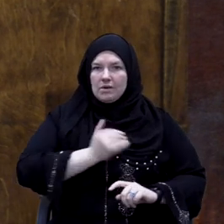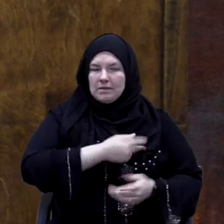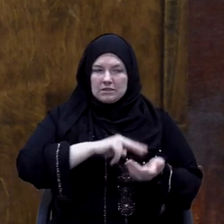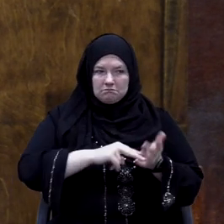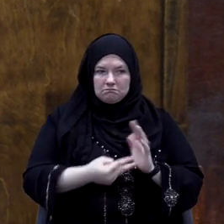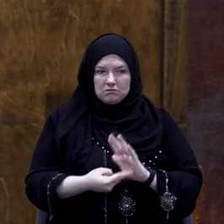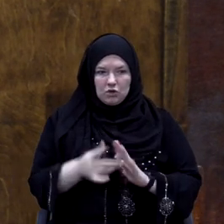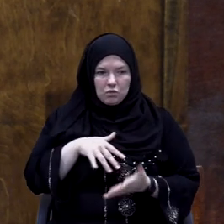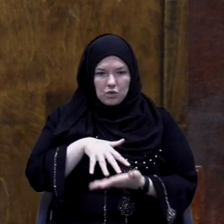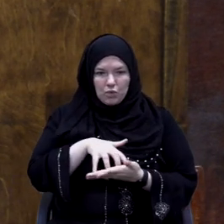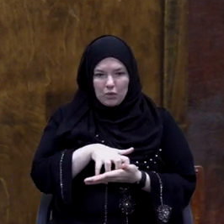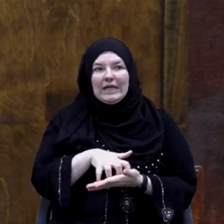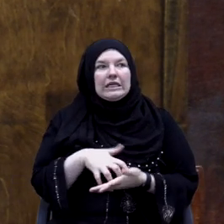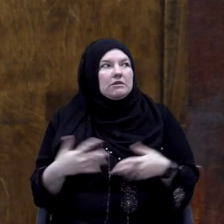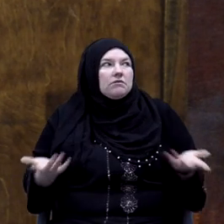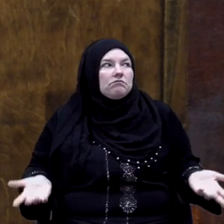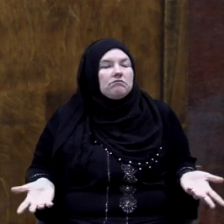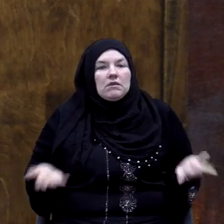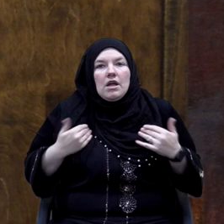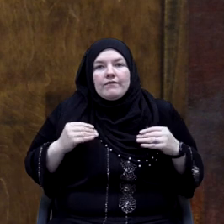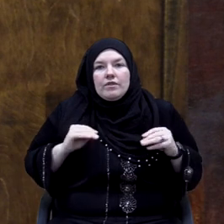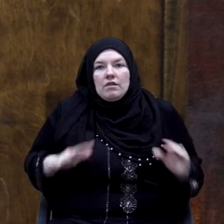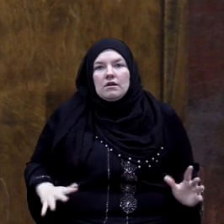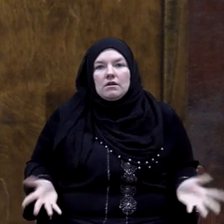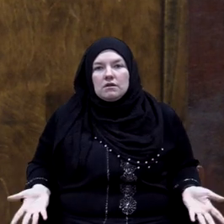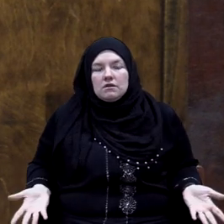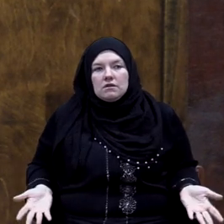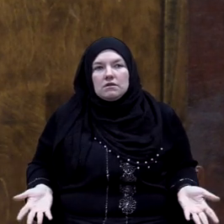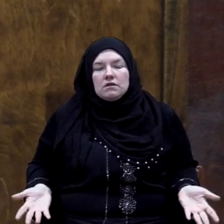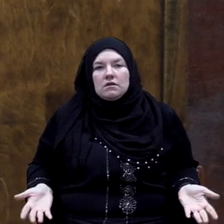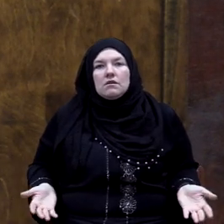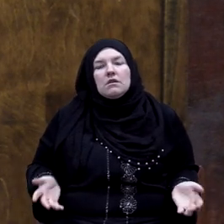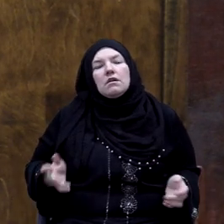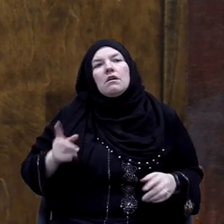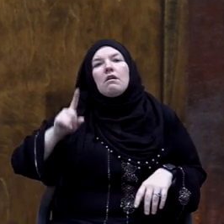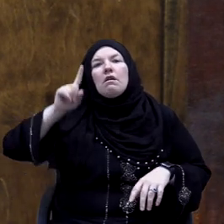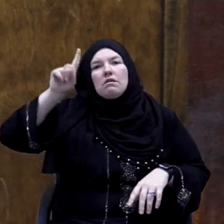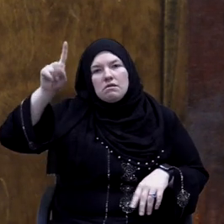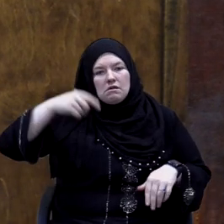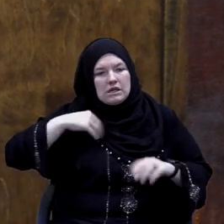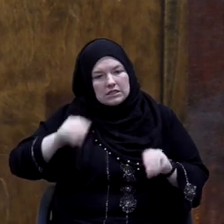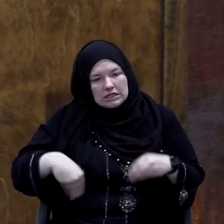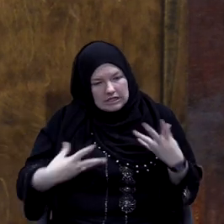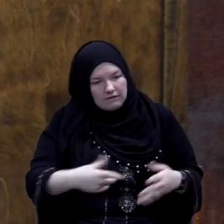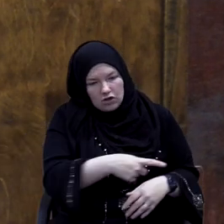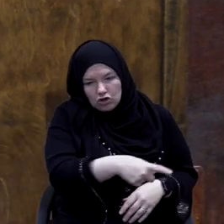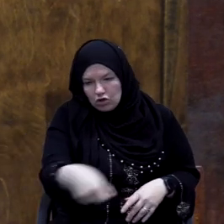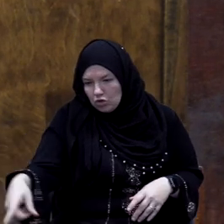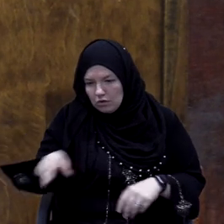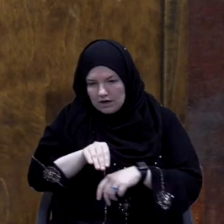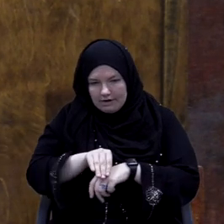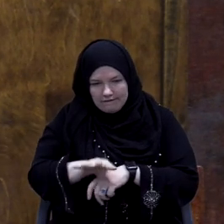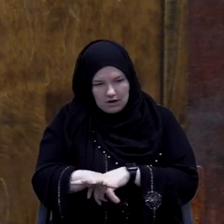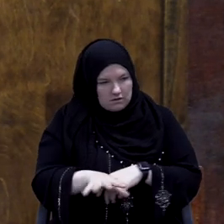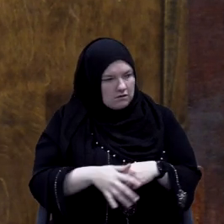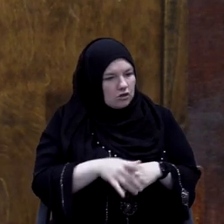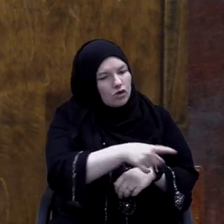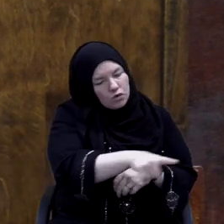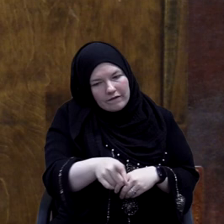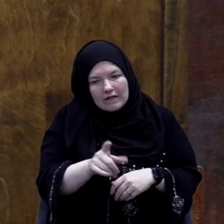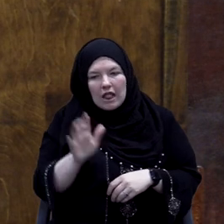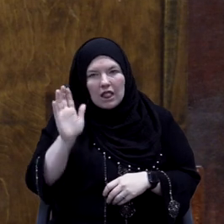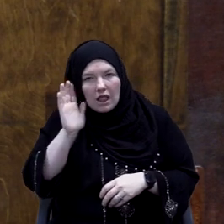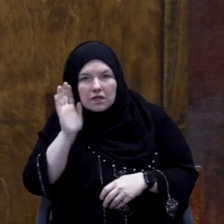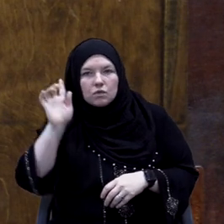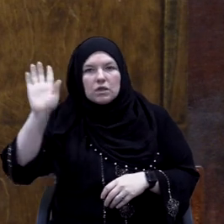and as weak as it can get, He's telling us, Allah has given you advice. Listen.